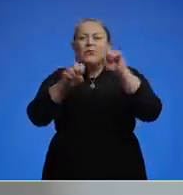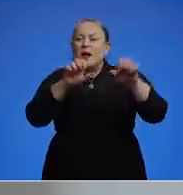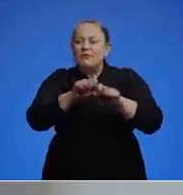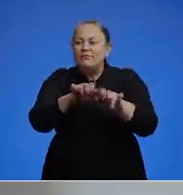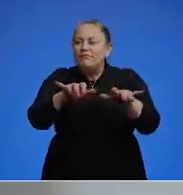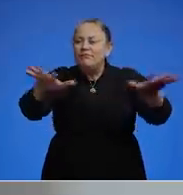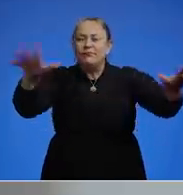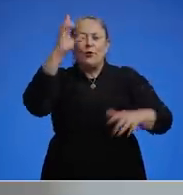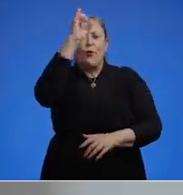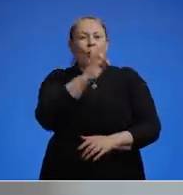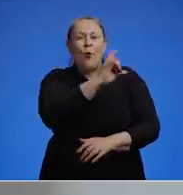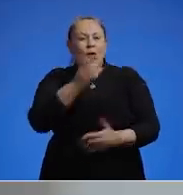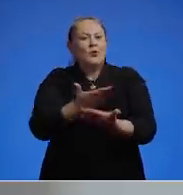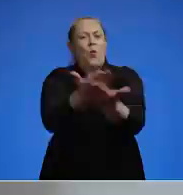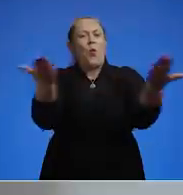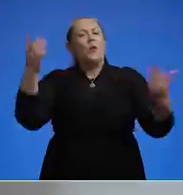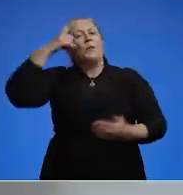bears fruit in holiness."